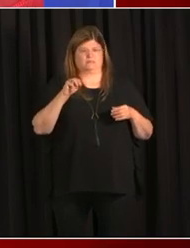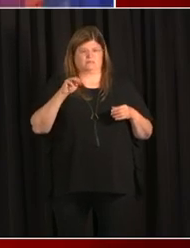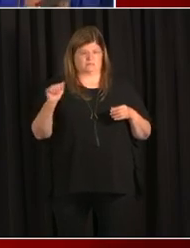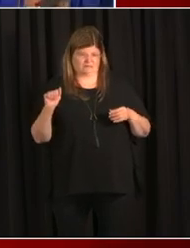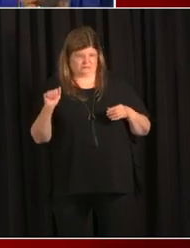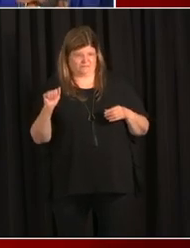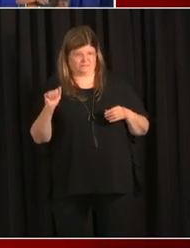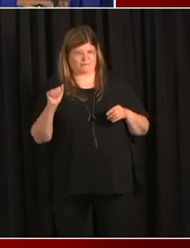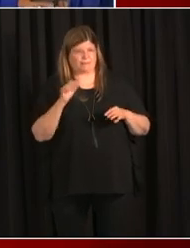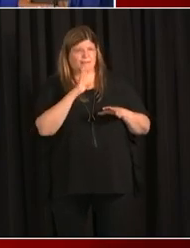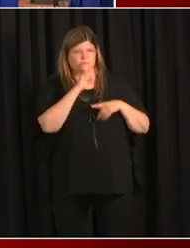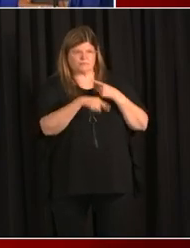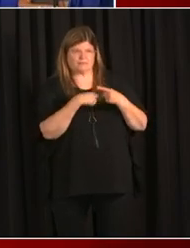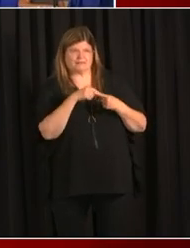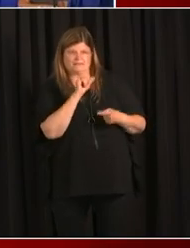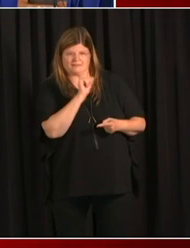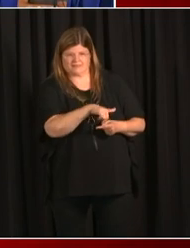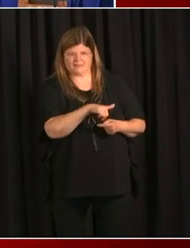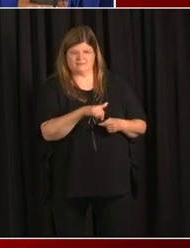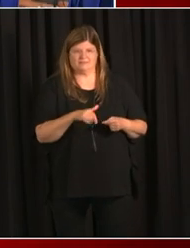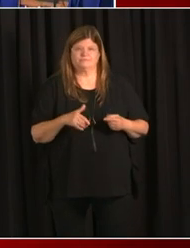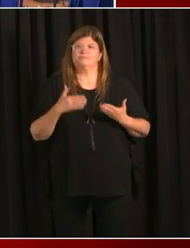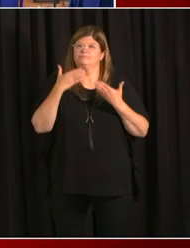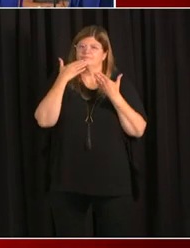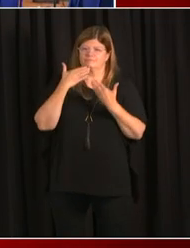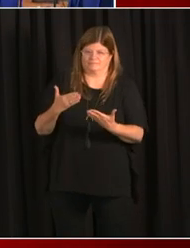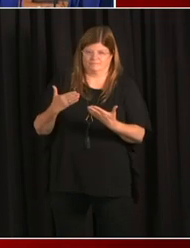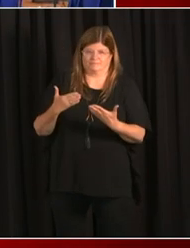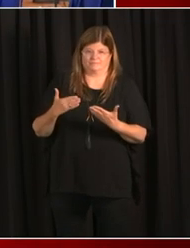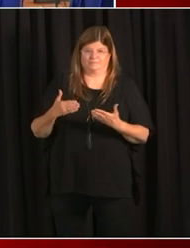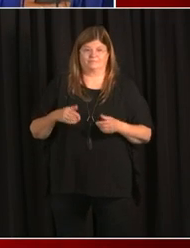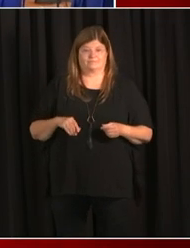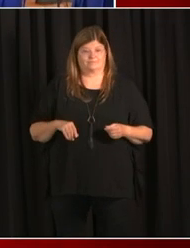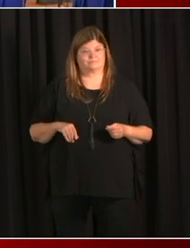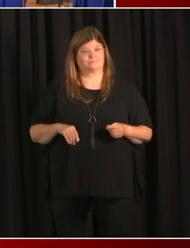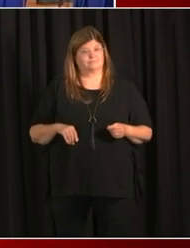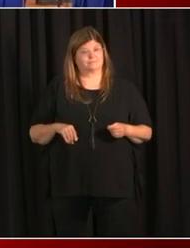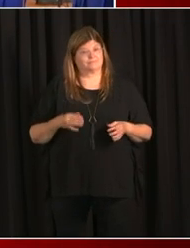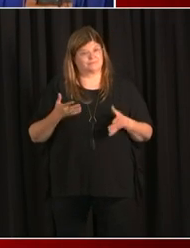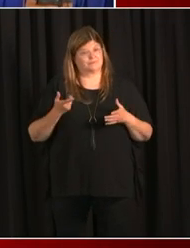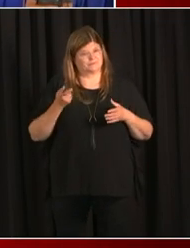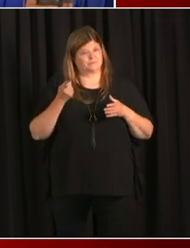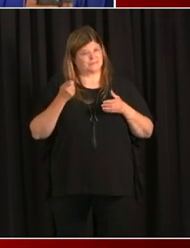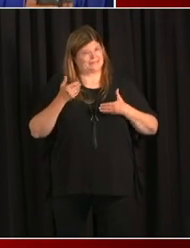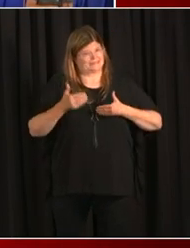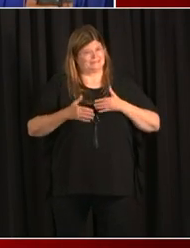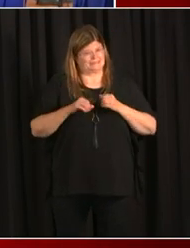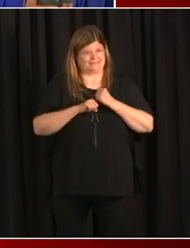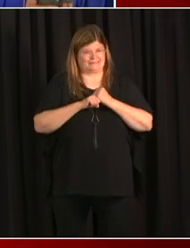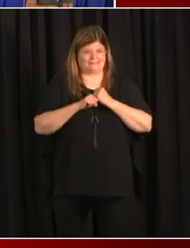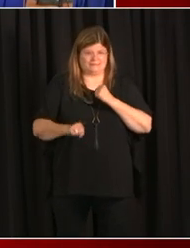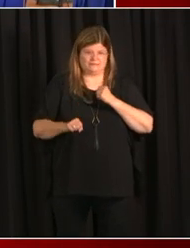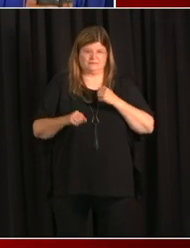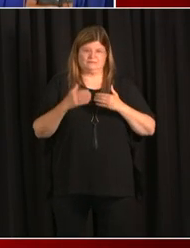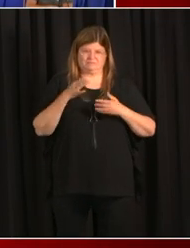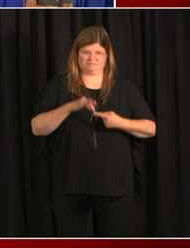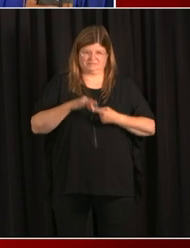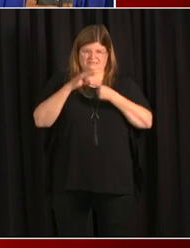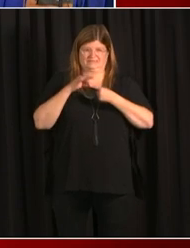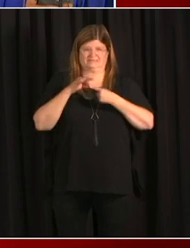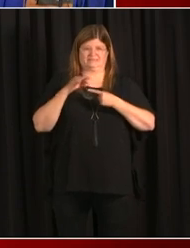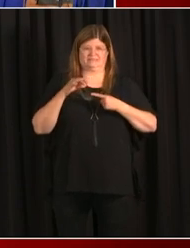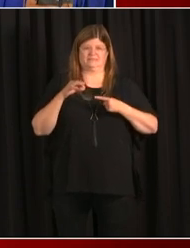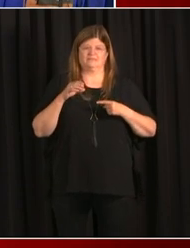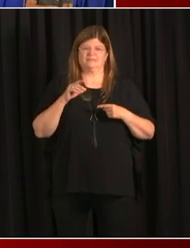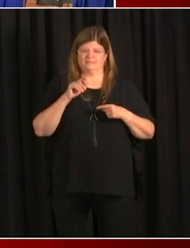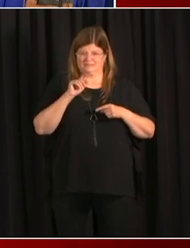Yes, thank you, Mayor. As the Mayor mentioned, this is a bit of a belated process, but the Mayor Special Events Task Group,